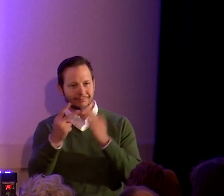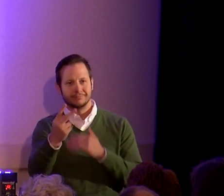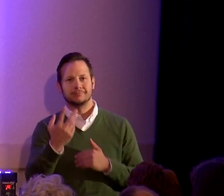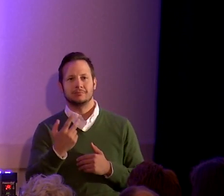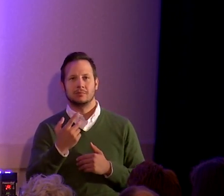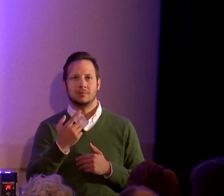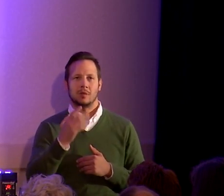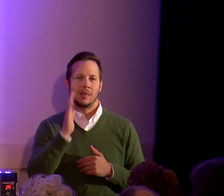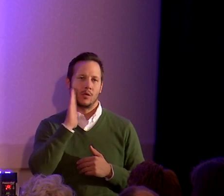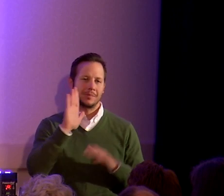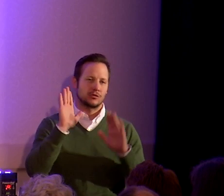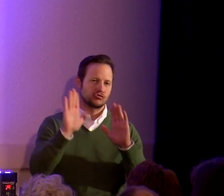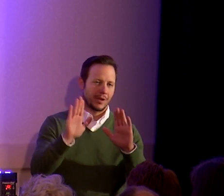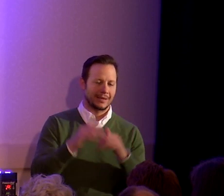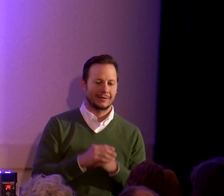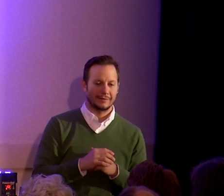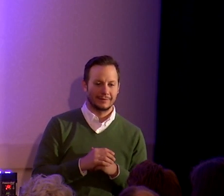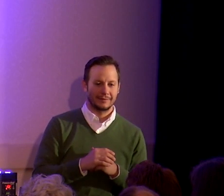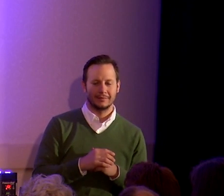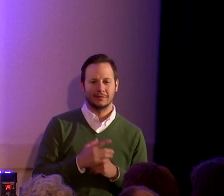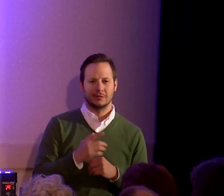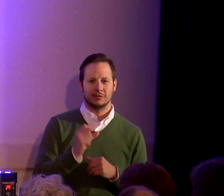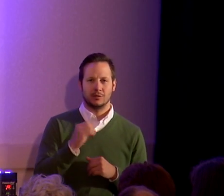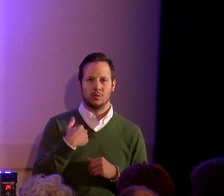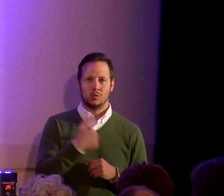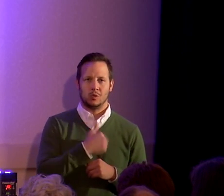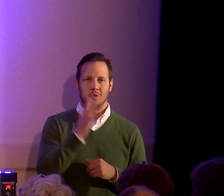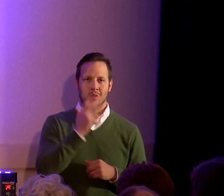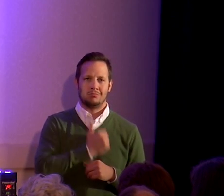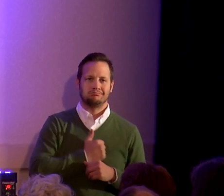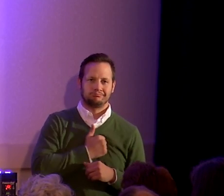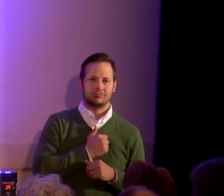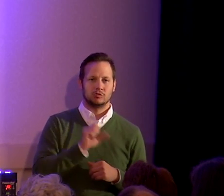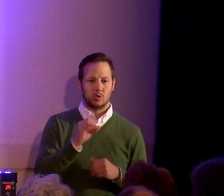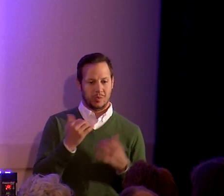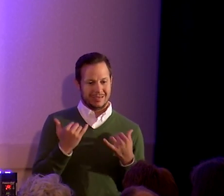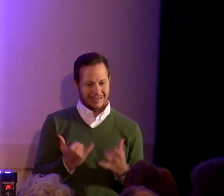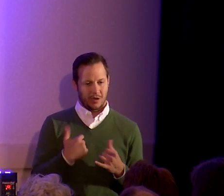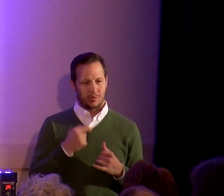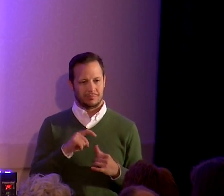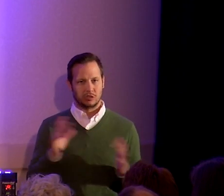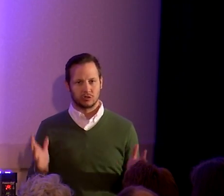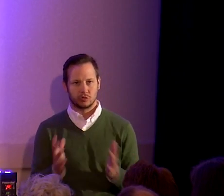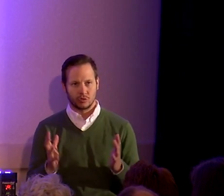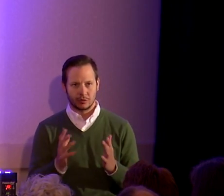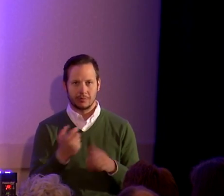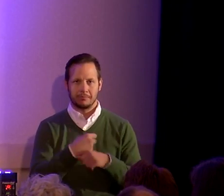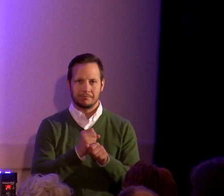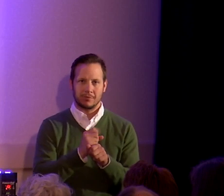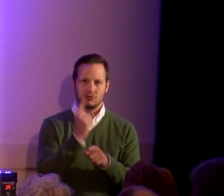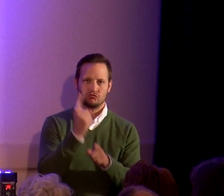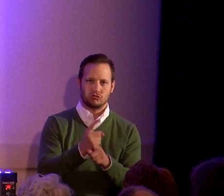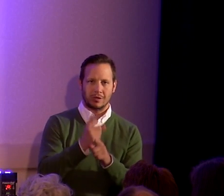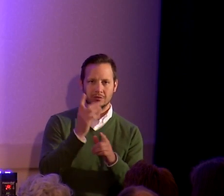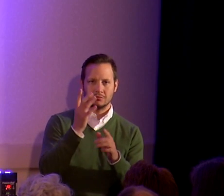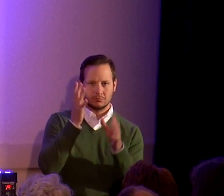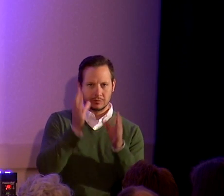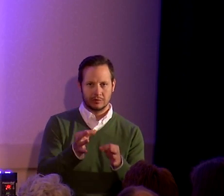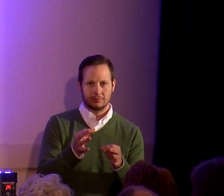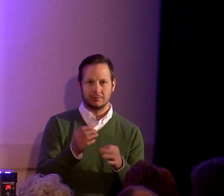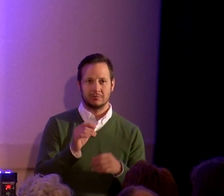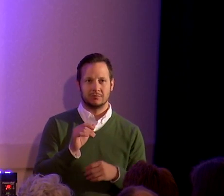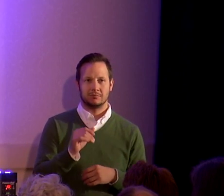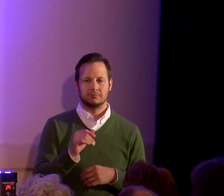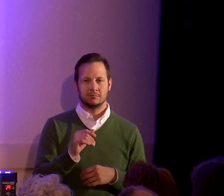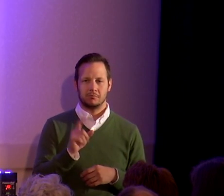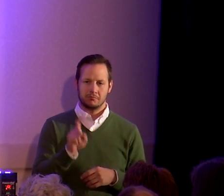if more people thought that way? And so we have to encourage each other to make that conscious choice, because left to our own devices, we won't.